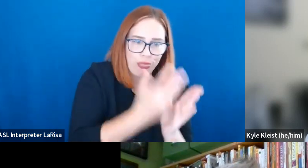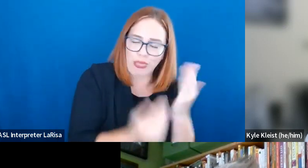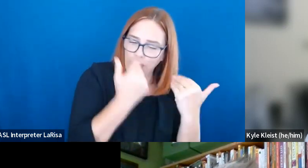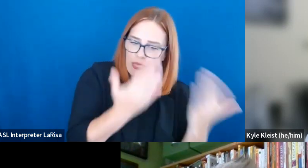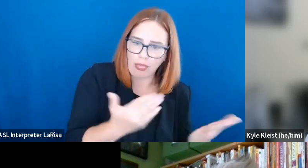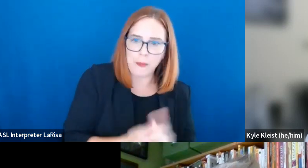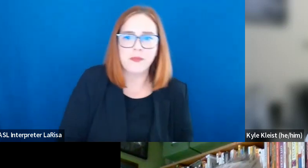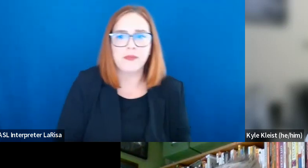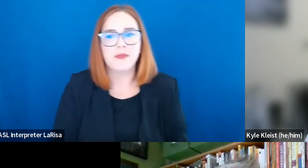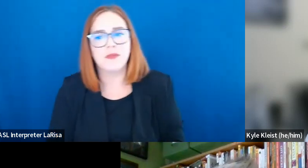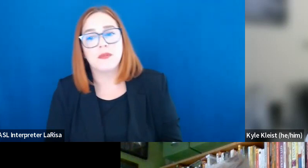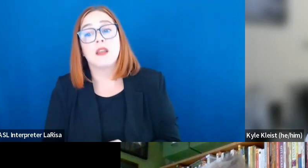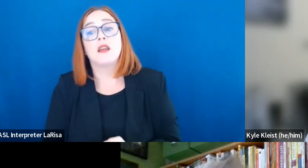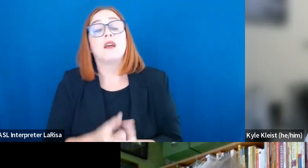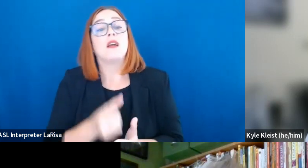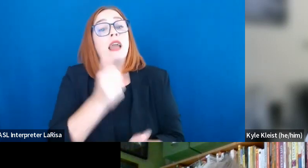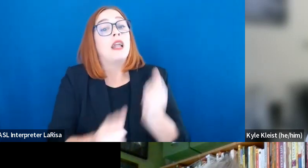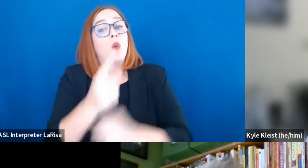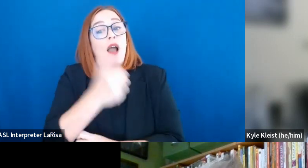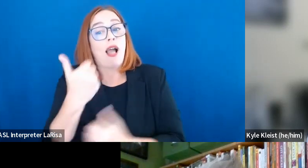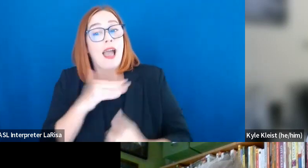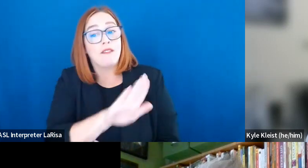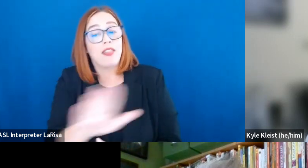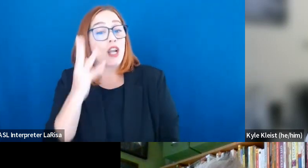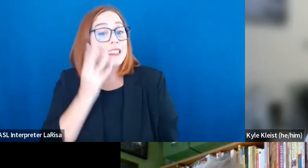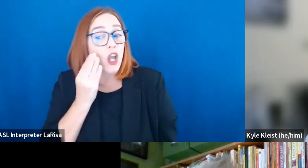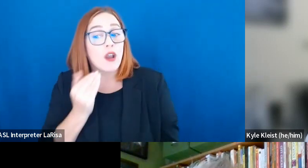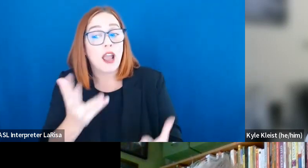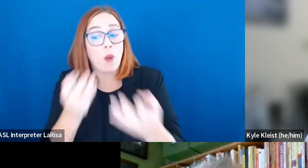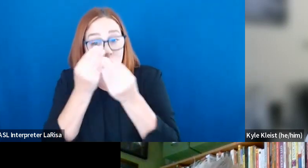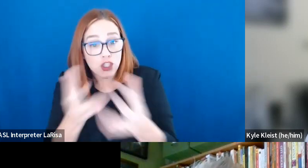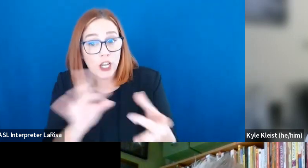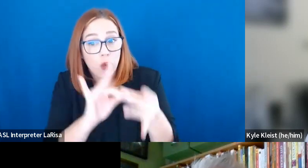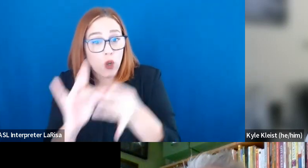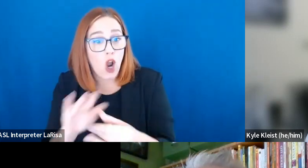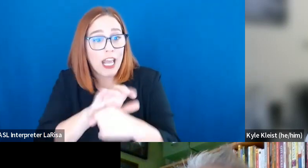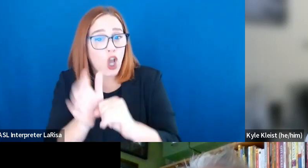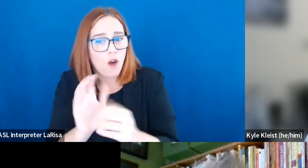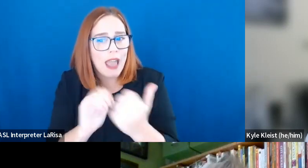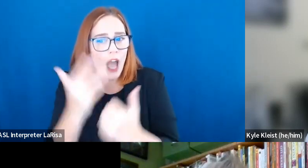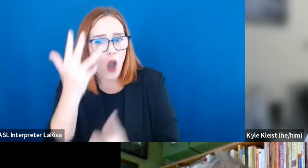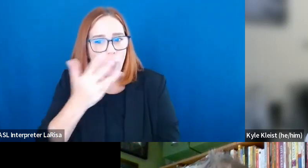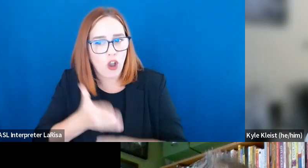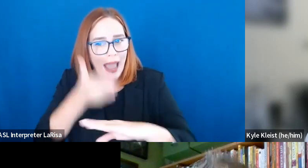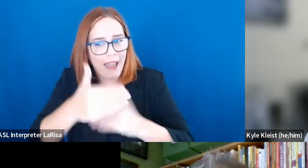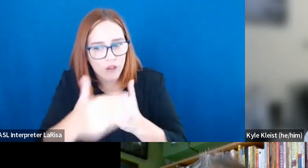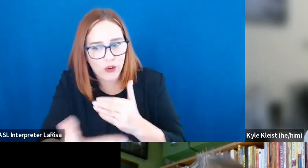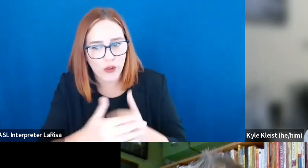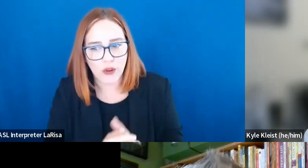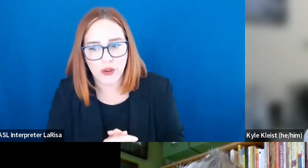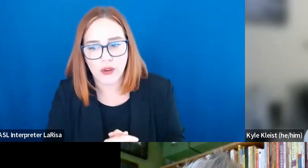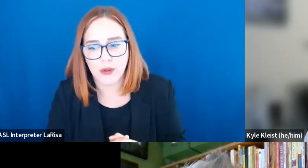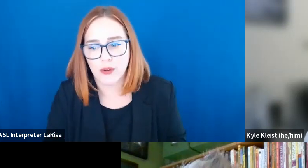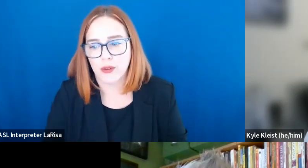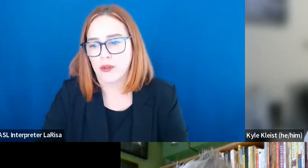Anybody else have some experiences they'd like to share about COVID? We have Renata Shepherd with her